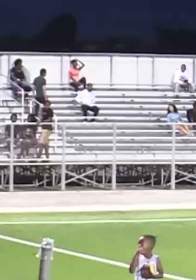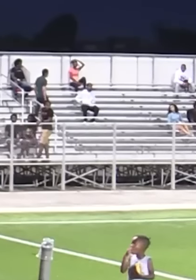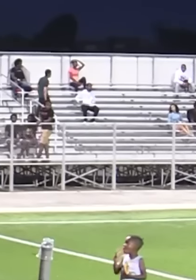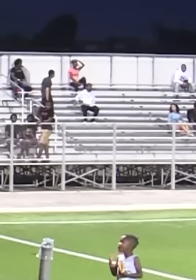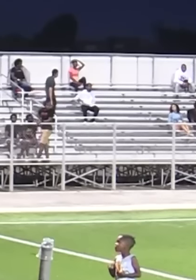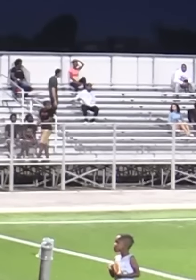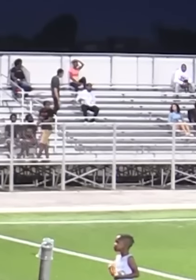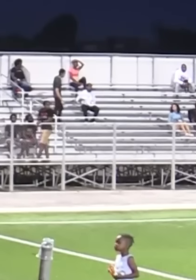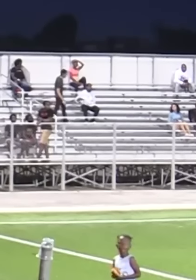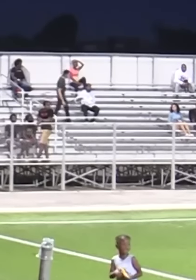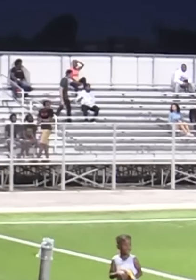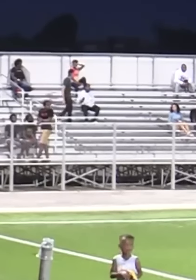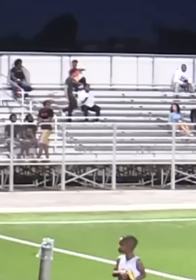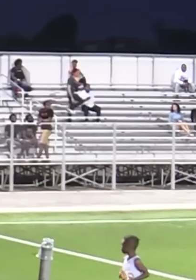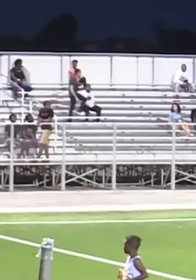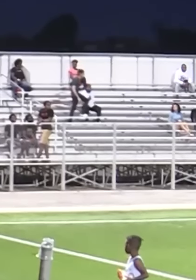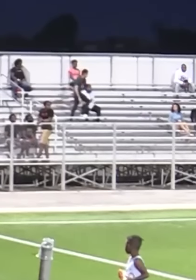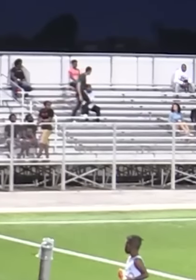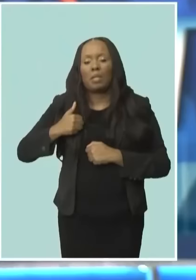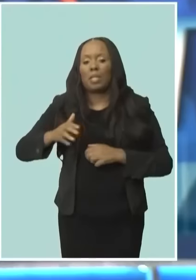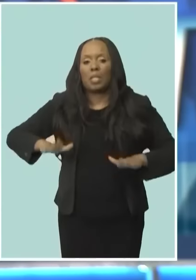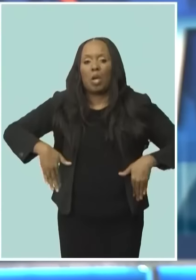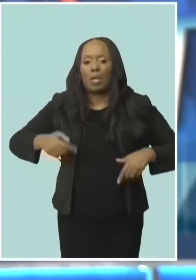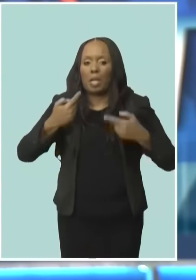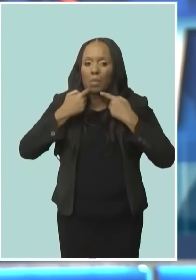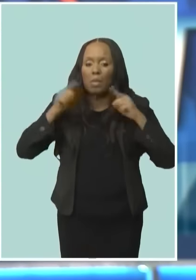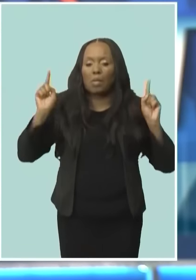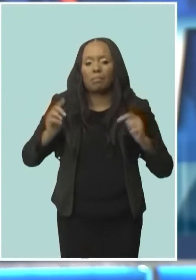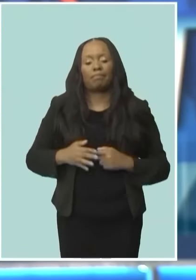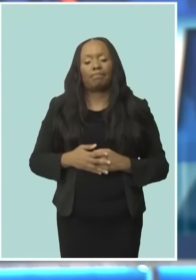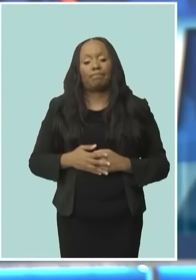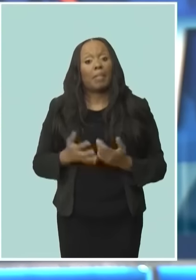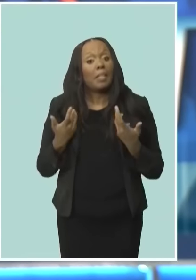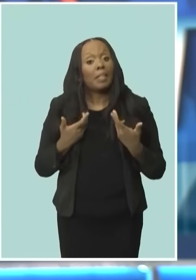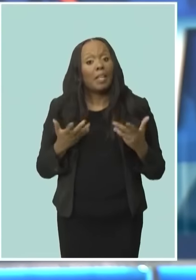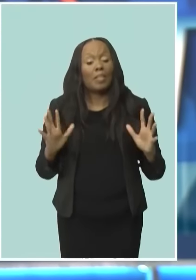the finals come next week. And that's news. Thank